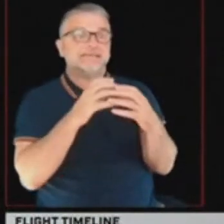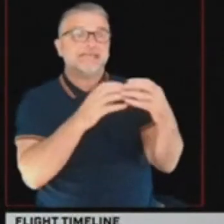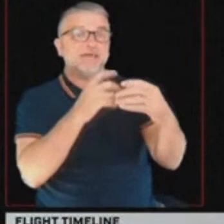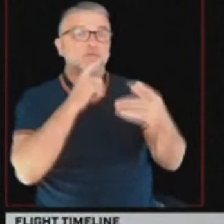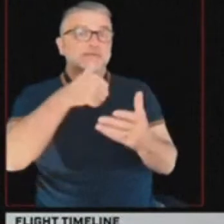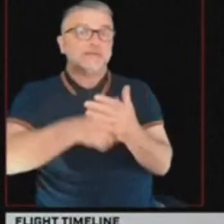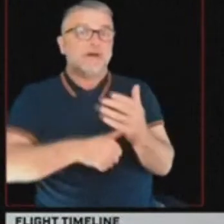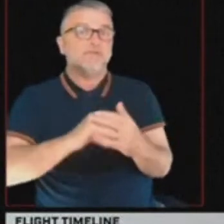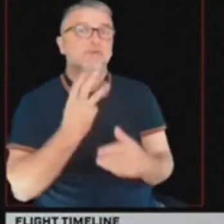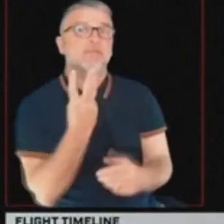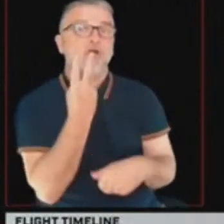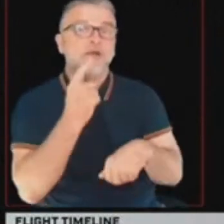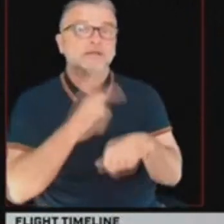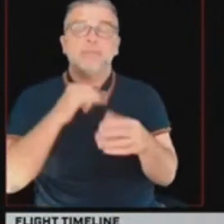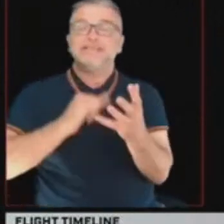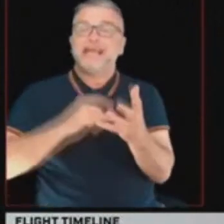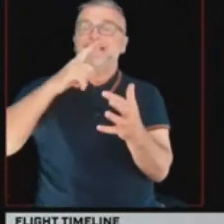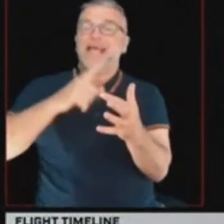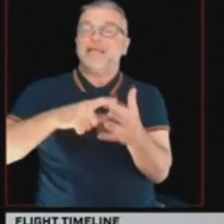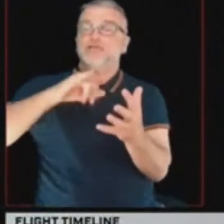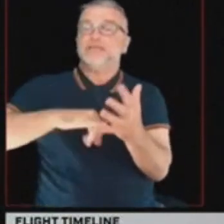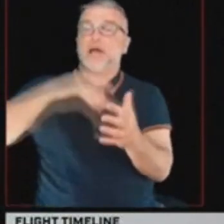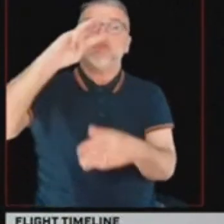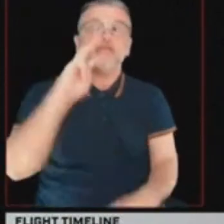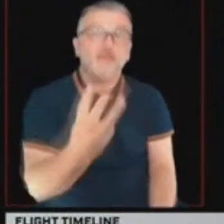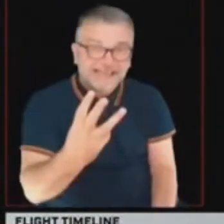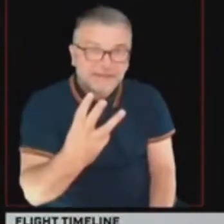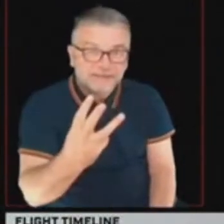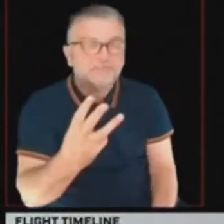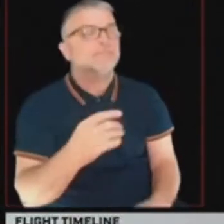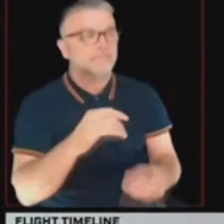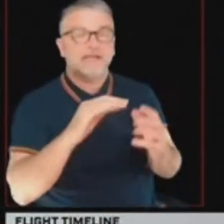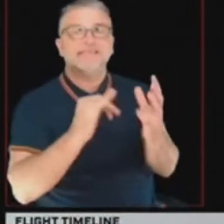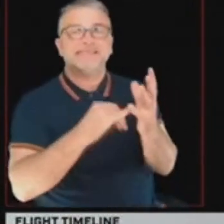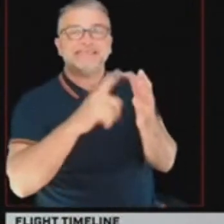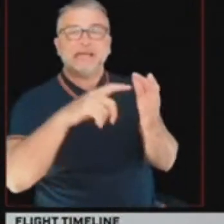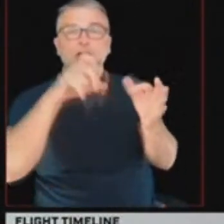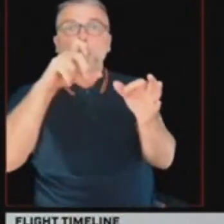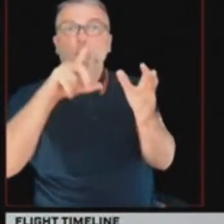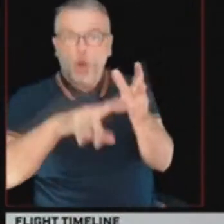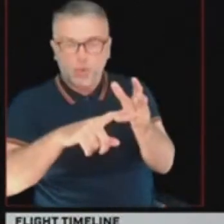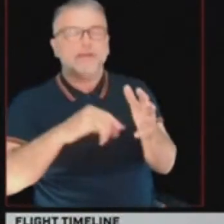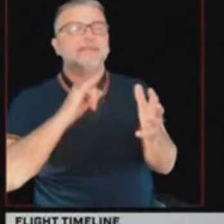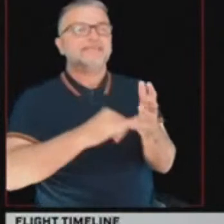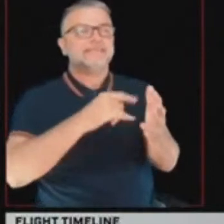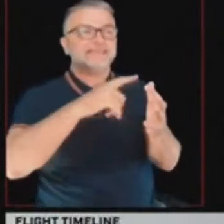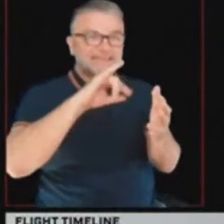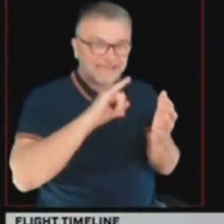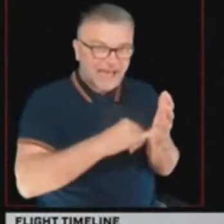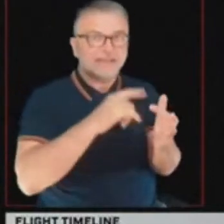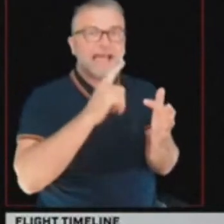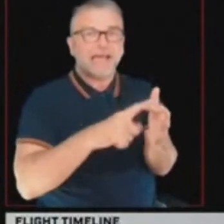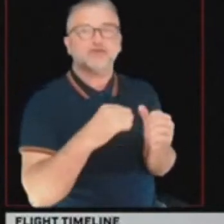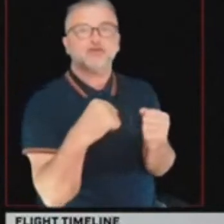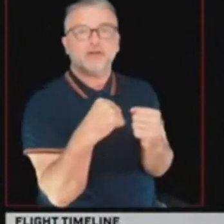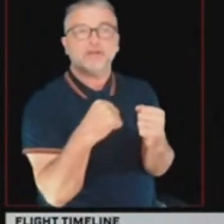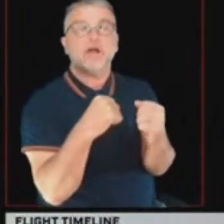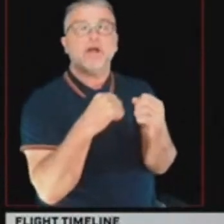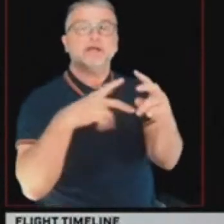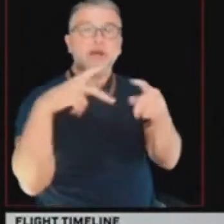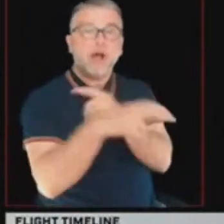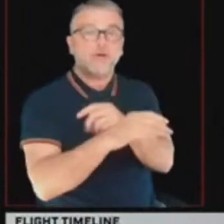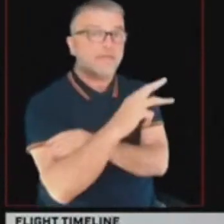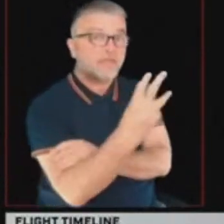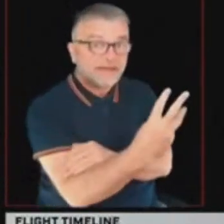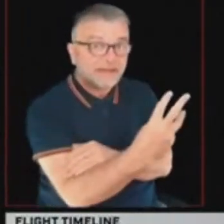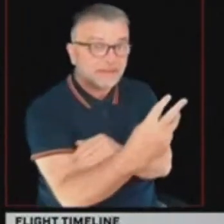or Second Engine Start 3, and then SECO, or Second Engine Cutoff 3. Once that's complete, we go into